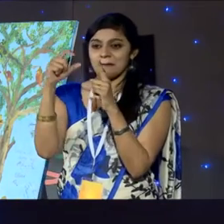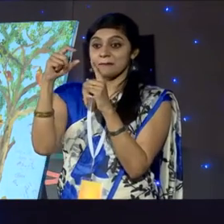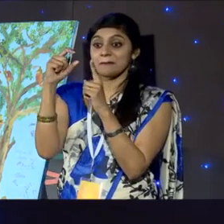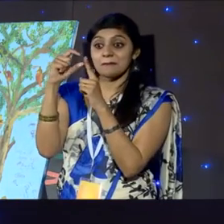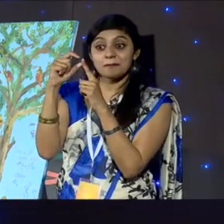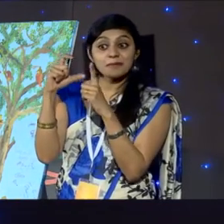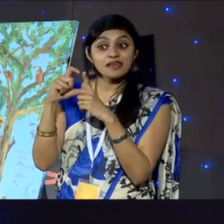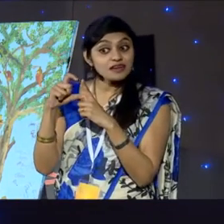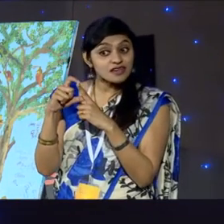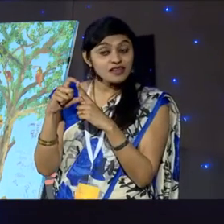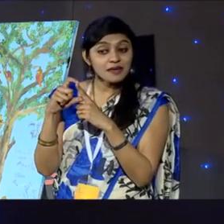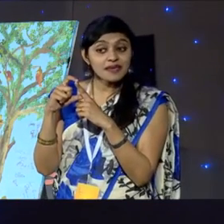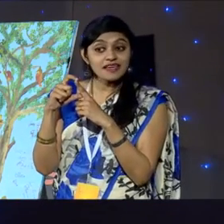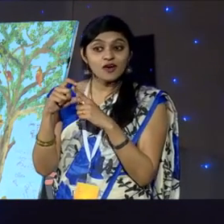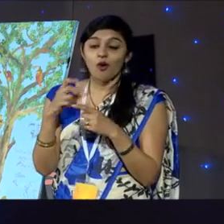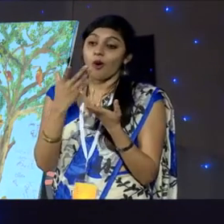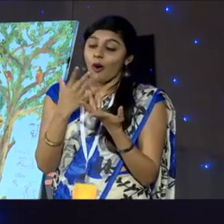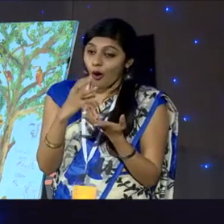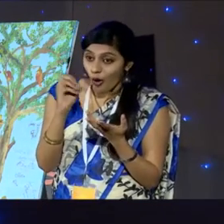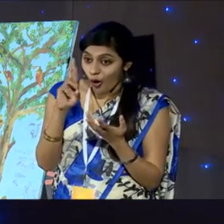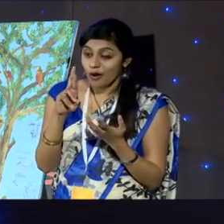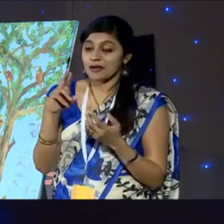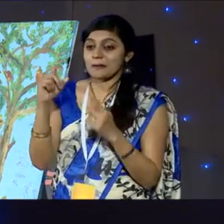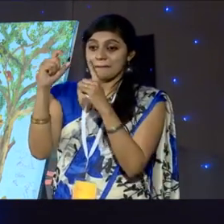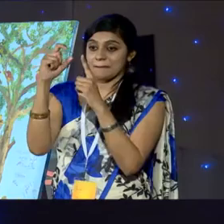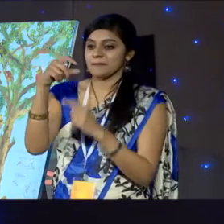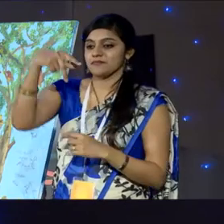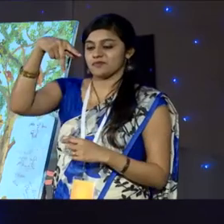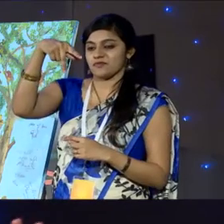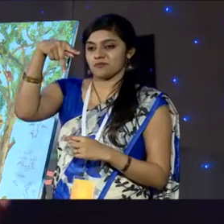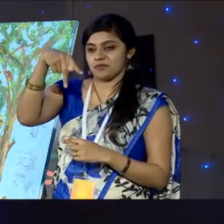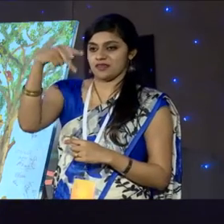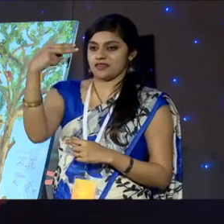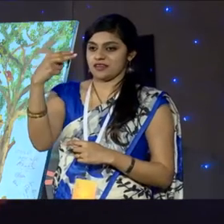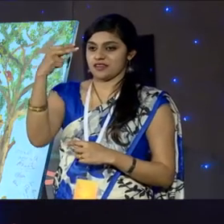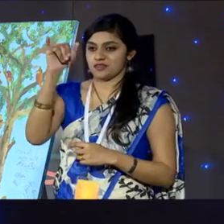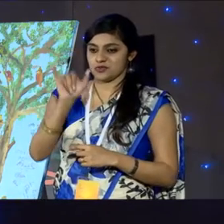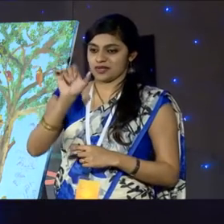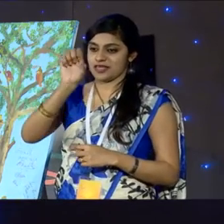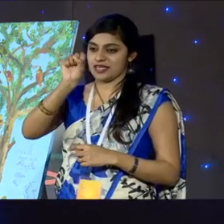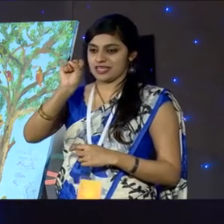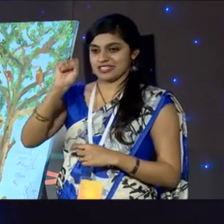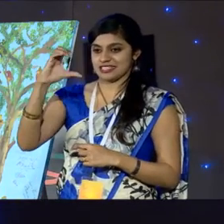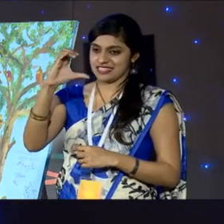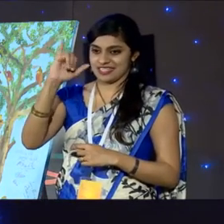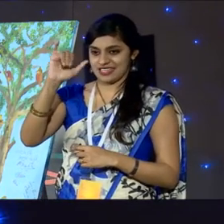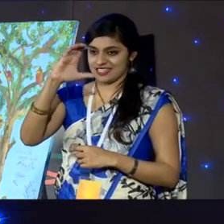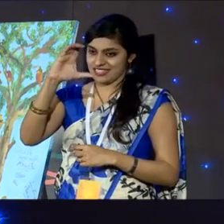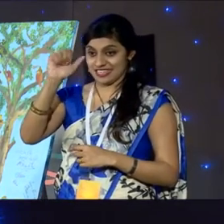only physical challenge that I remember, again, my parents are listening to it for the first time. The only physical challenge I remember